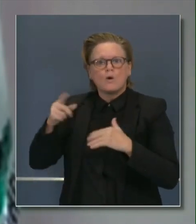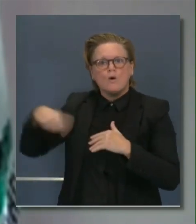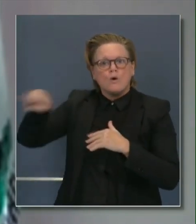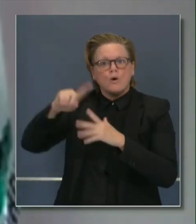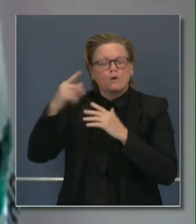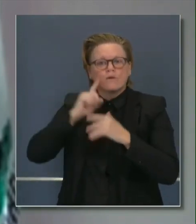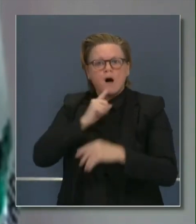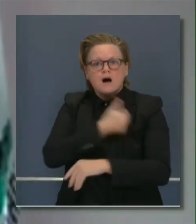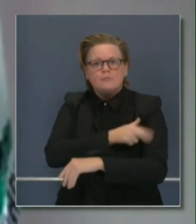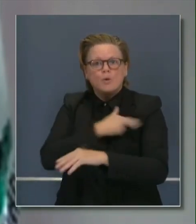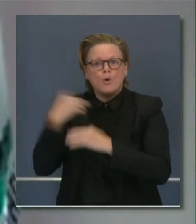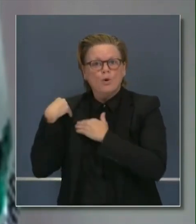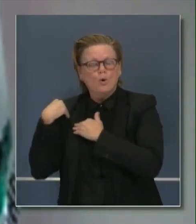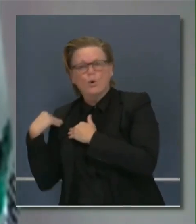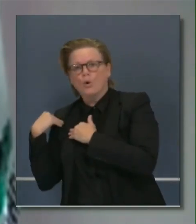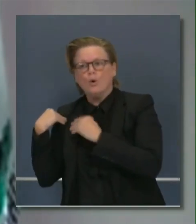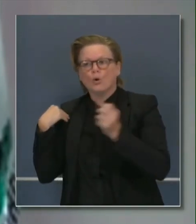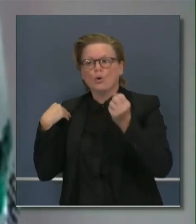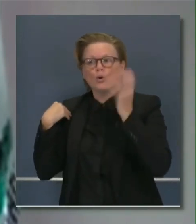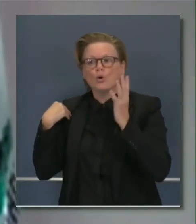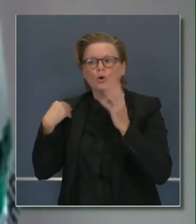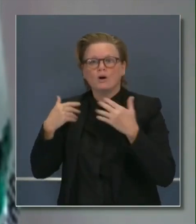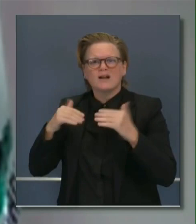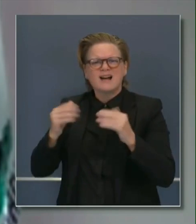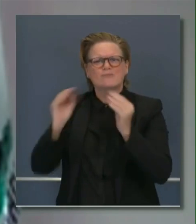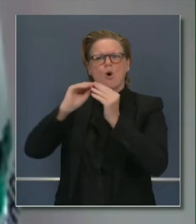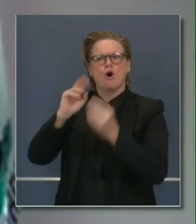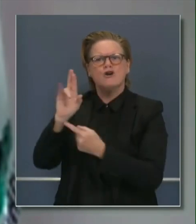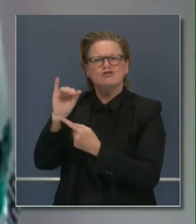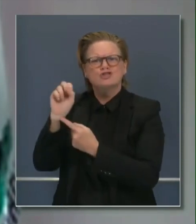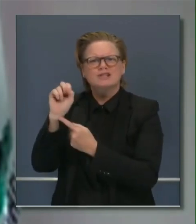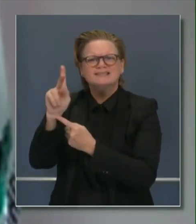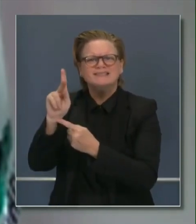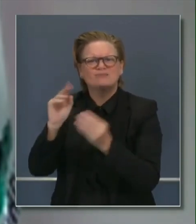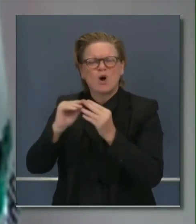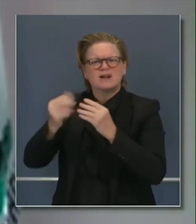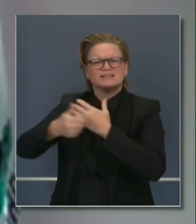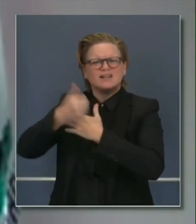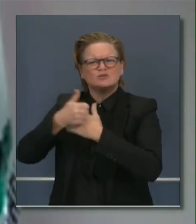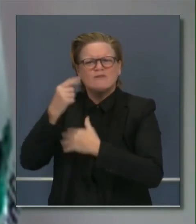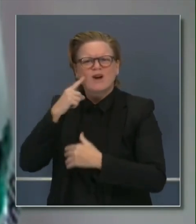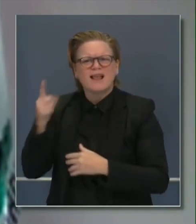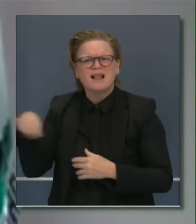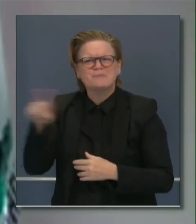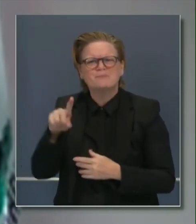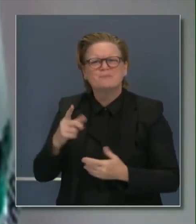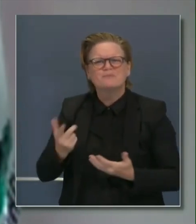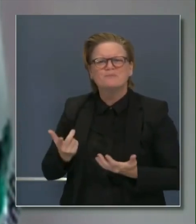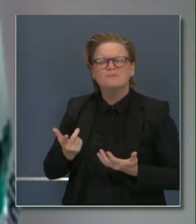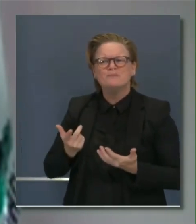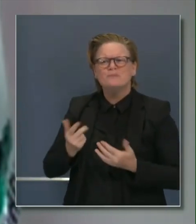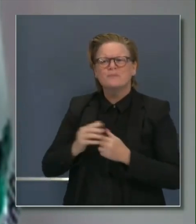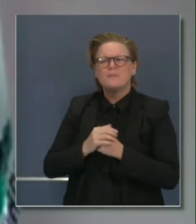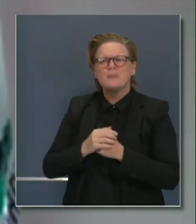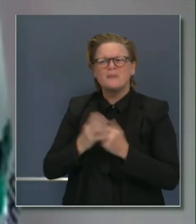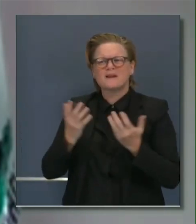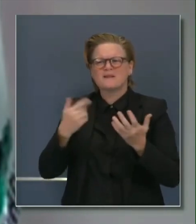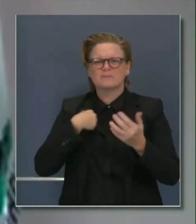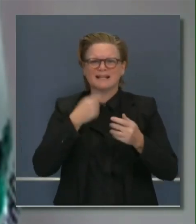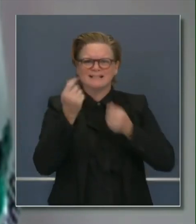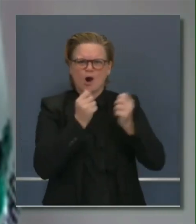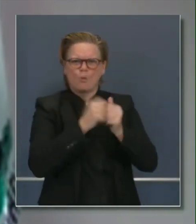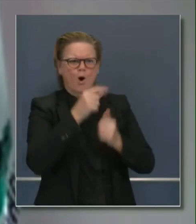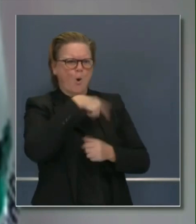to themselves and their families, but even more, the difficulty of dealing with people in an unknown space